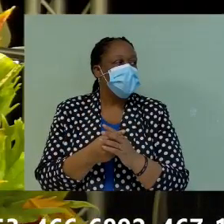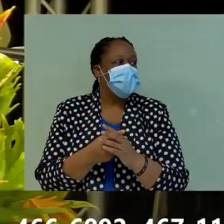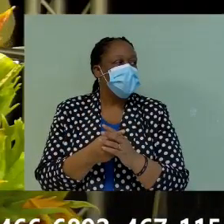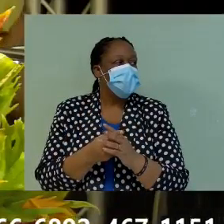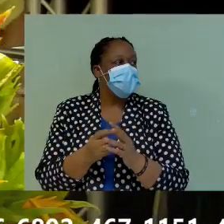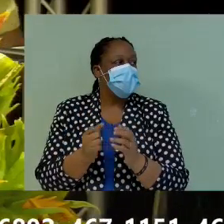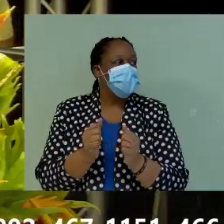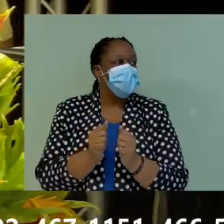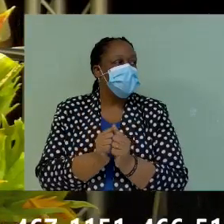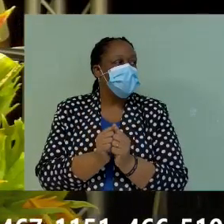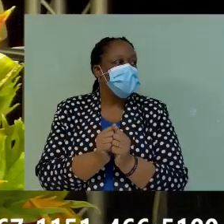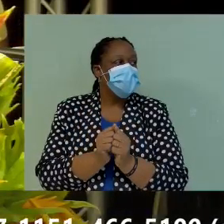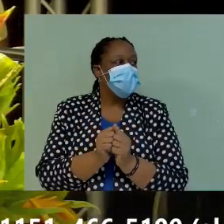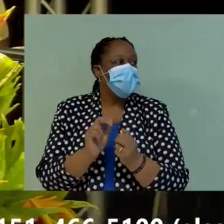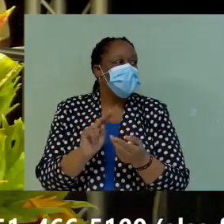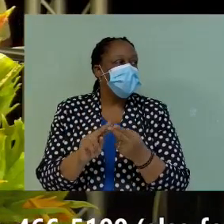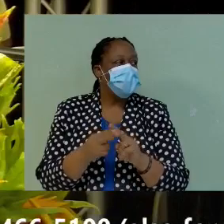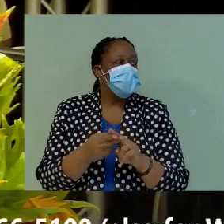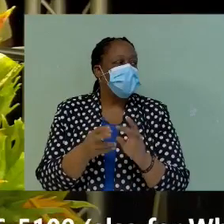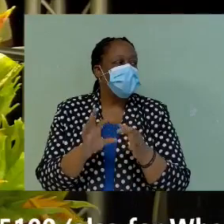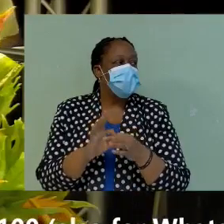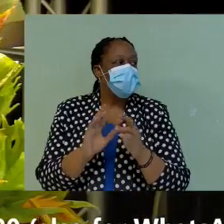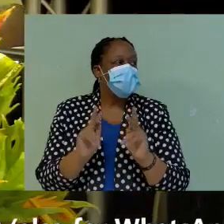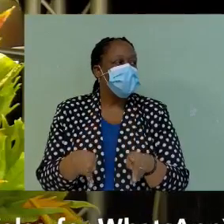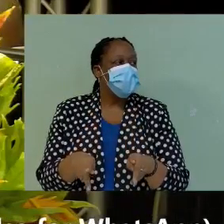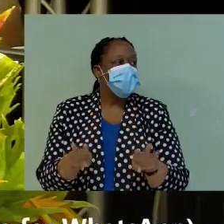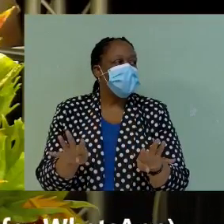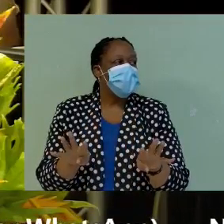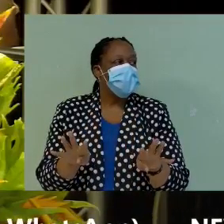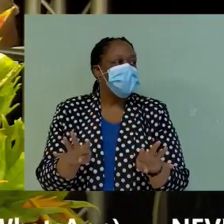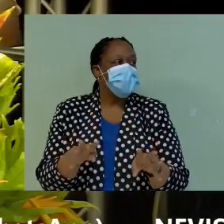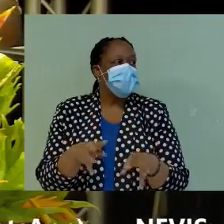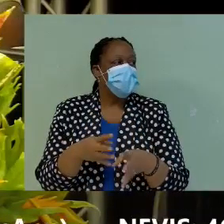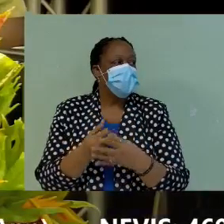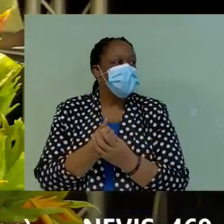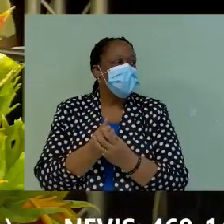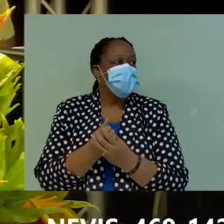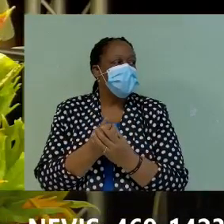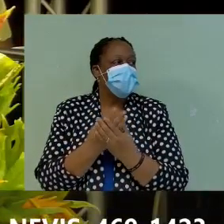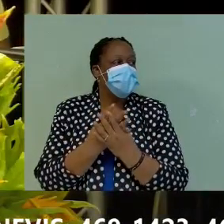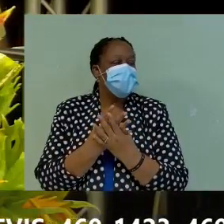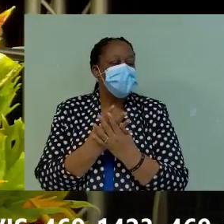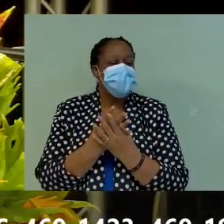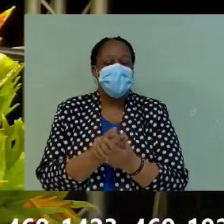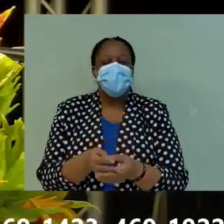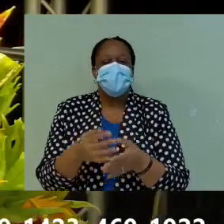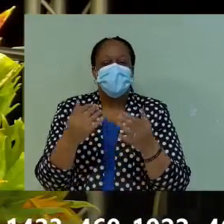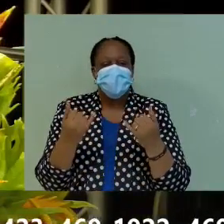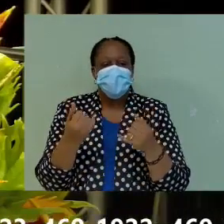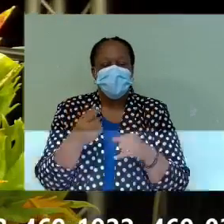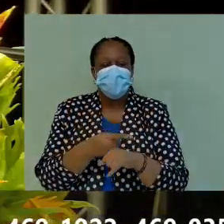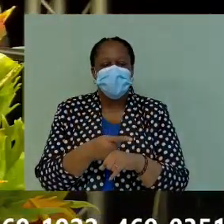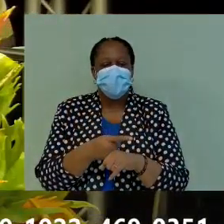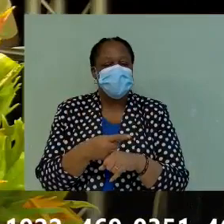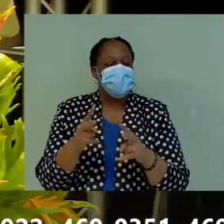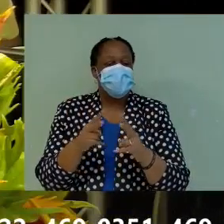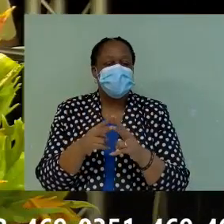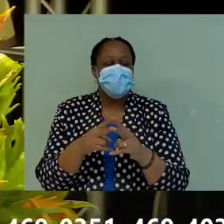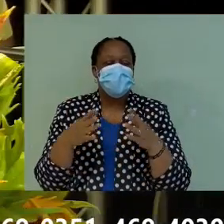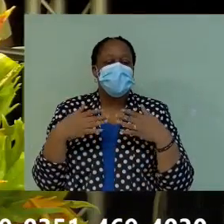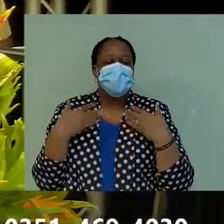with the arrest statistics, and as usual, I'm always pleased when I have to report that we haven't made